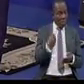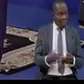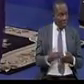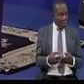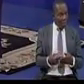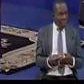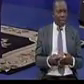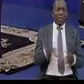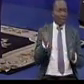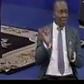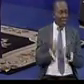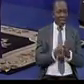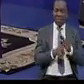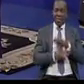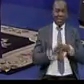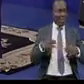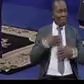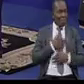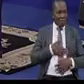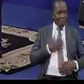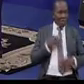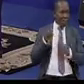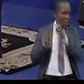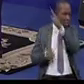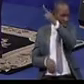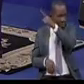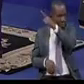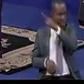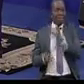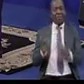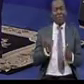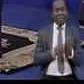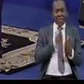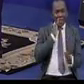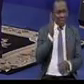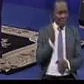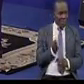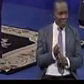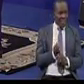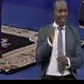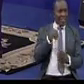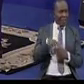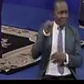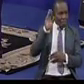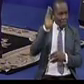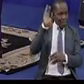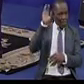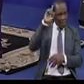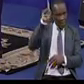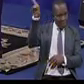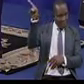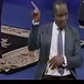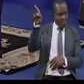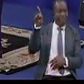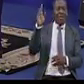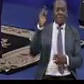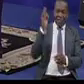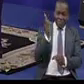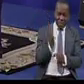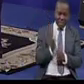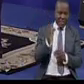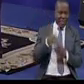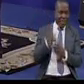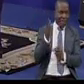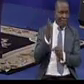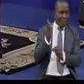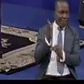please him. It is faith, the faith in him, the faith in the faithful, the faith and the finisher of our